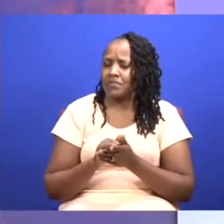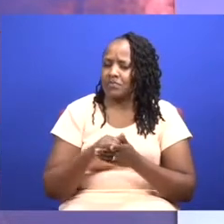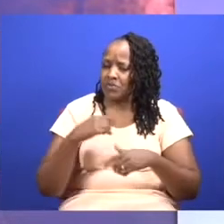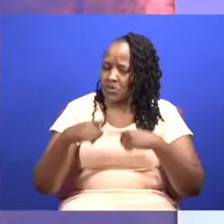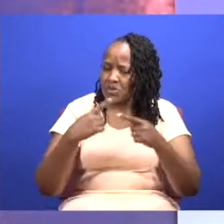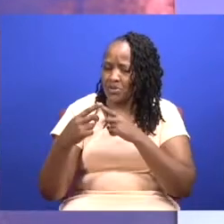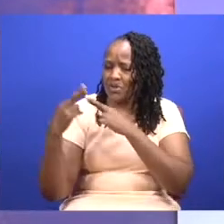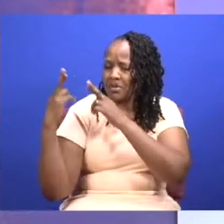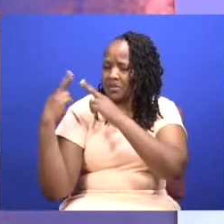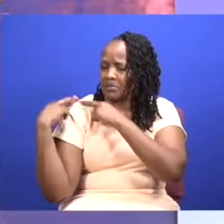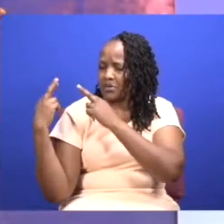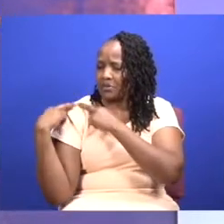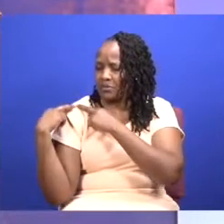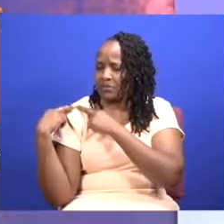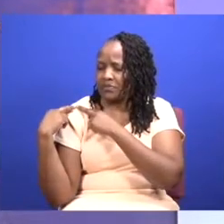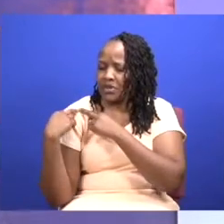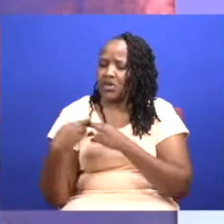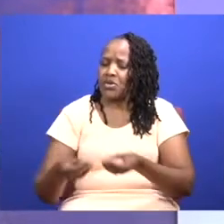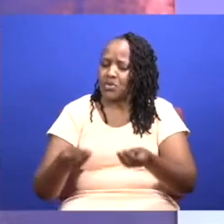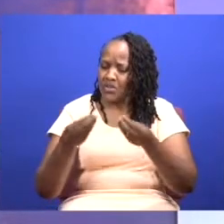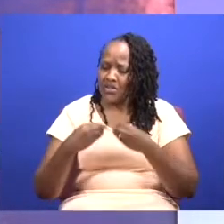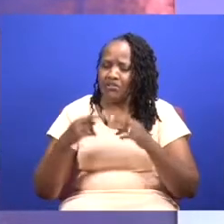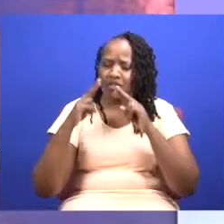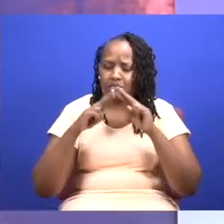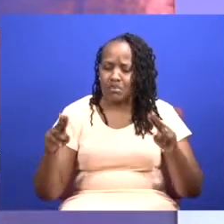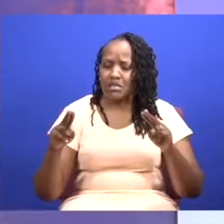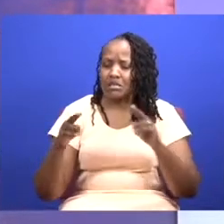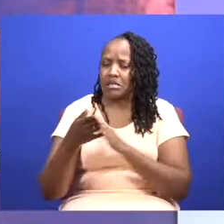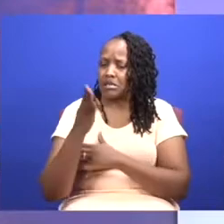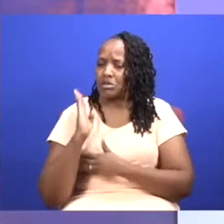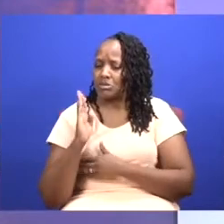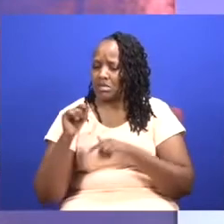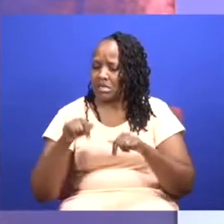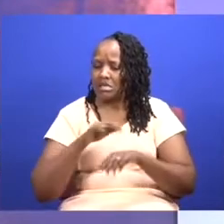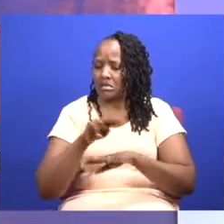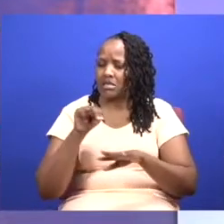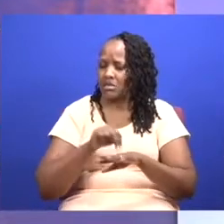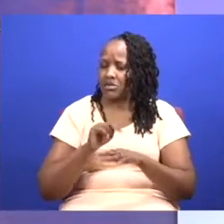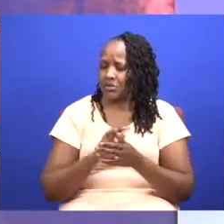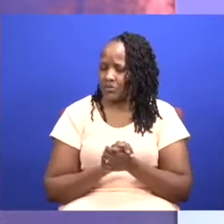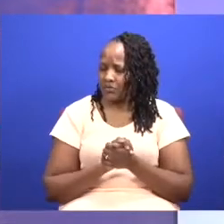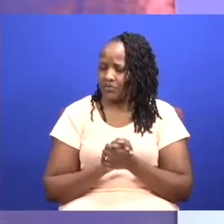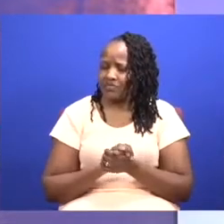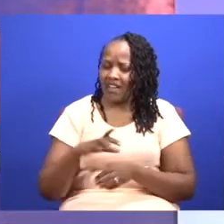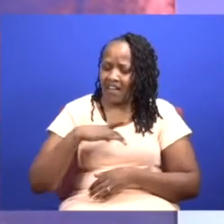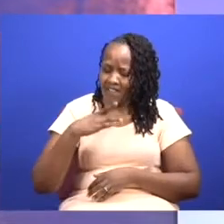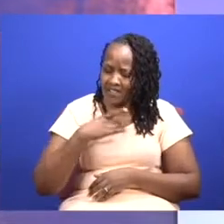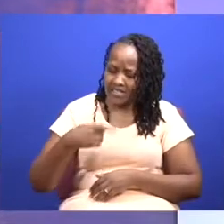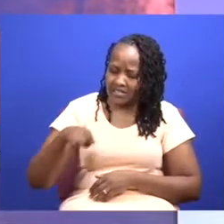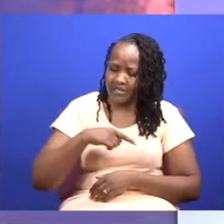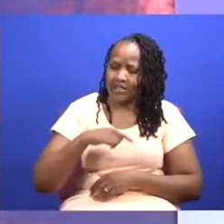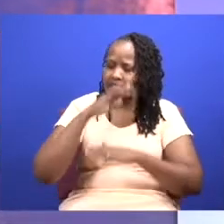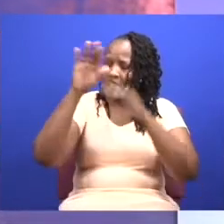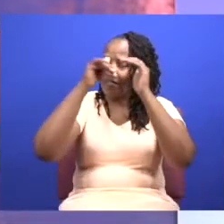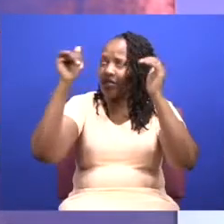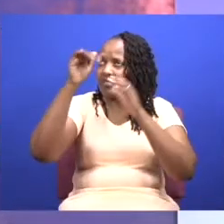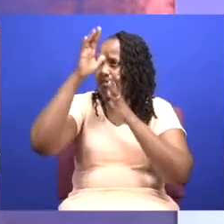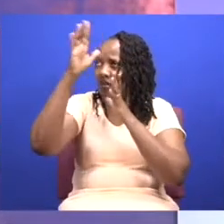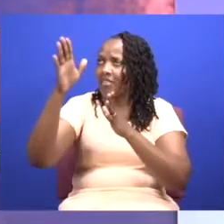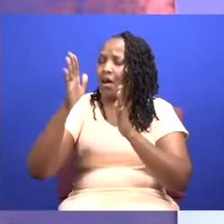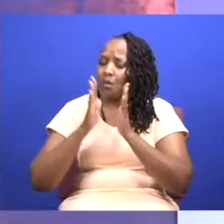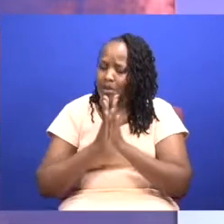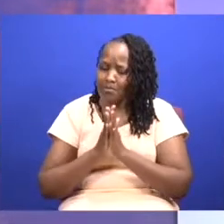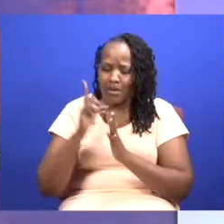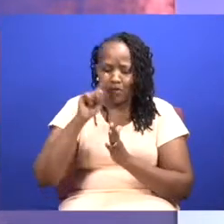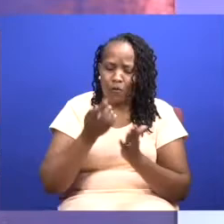work, and that, God, you give us peace and security in this country, in the name of Jesus. Visit us, Heavenly Father. We pray, Lord, for